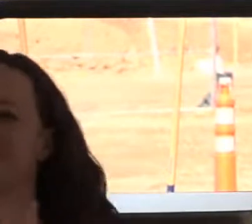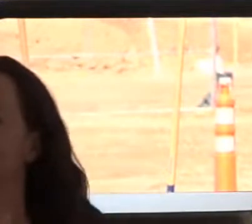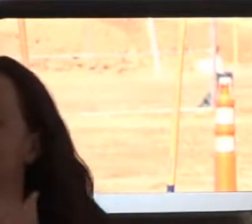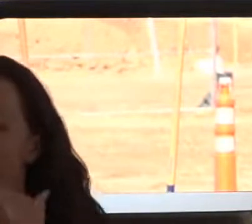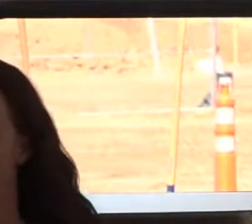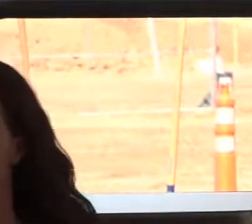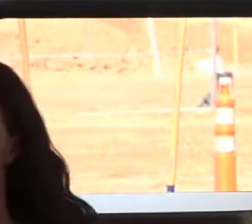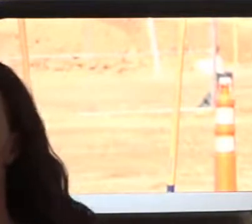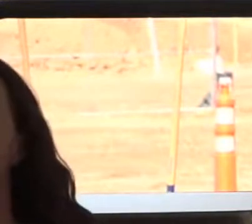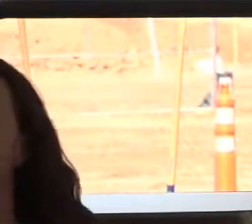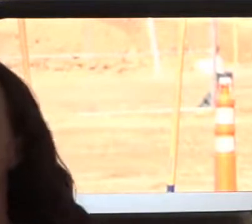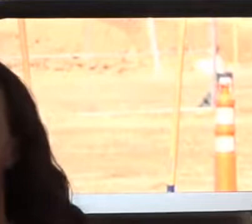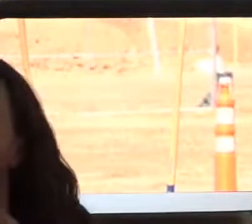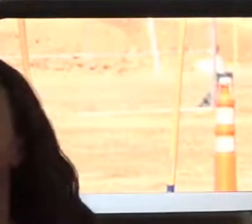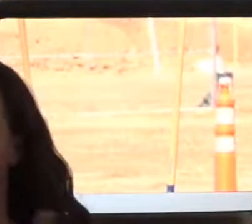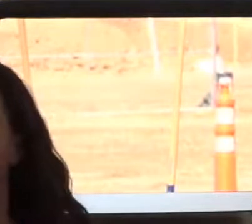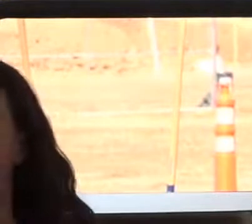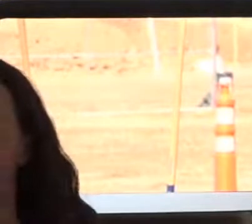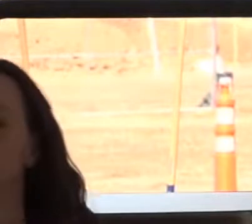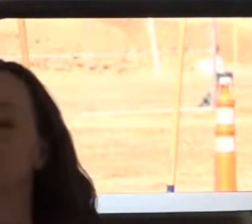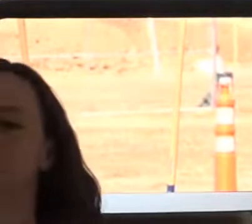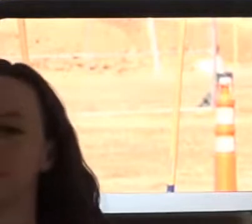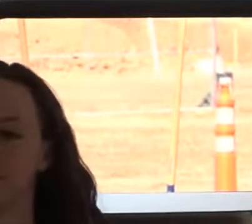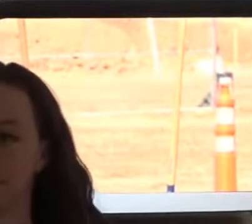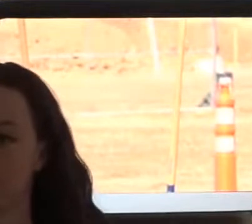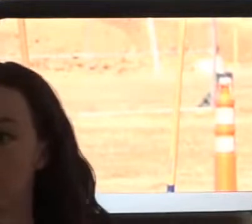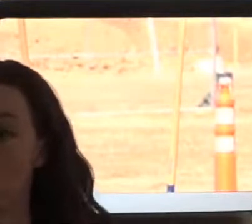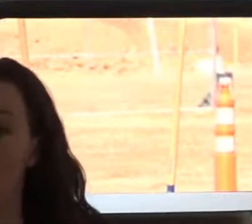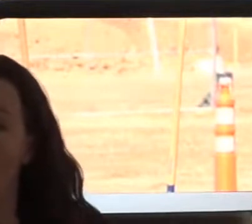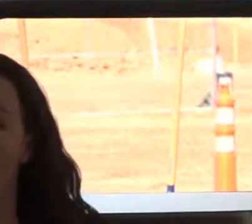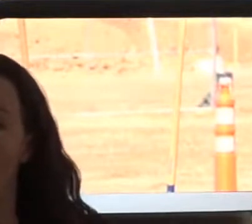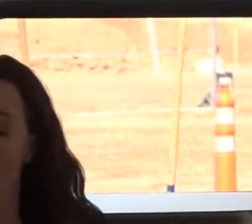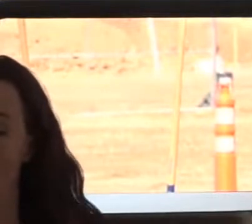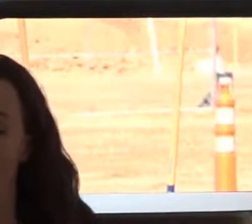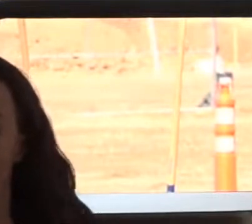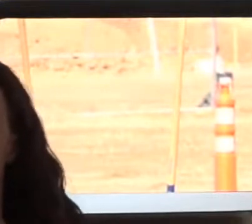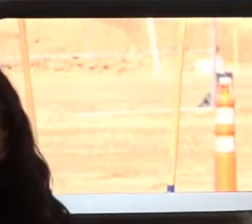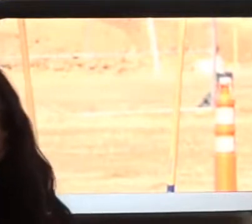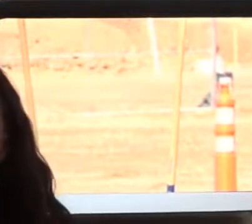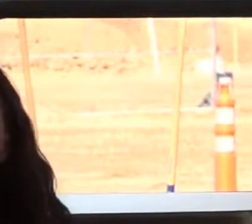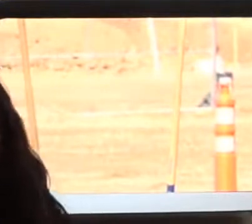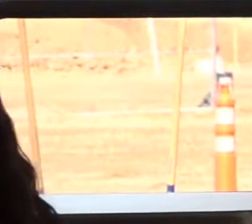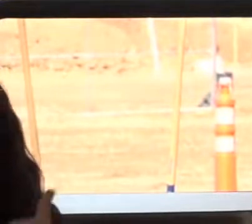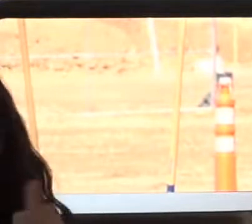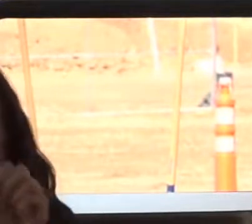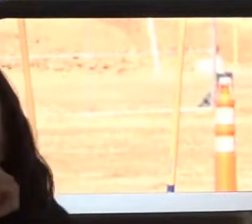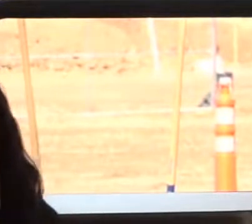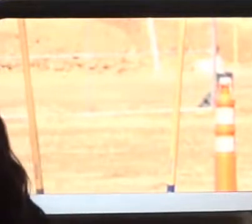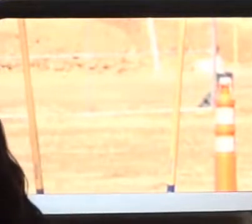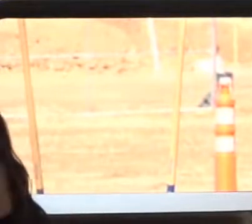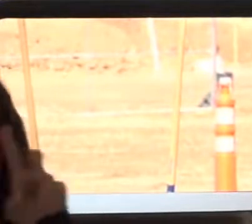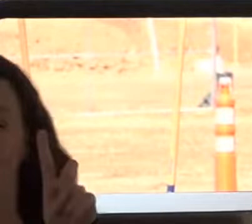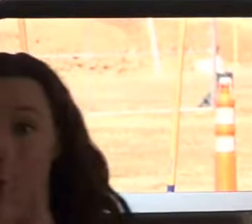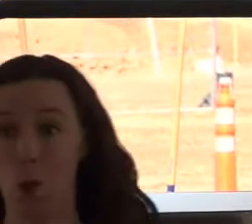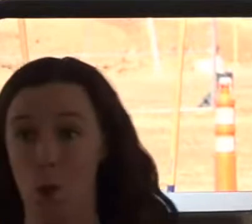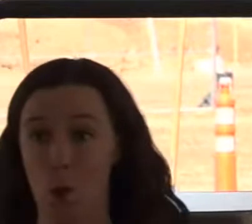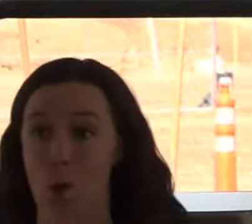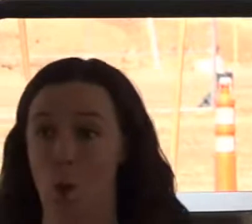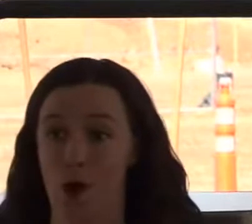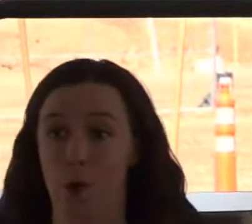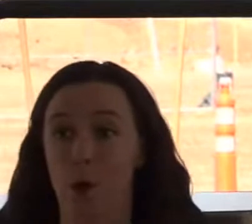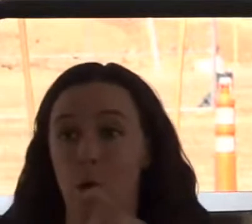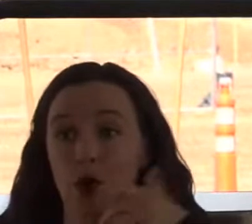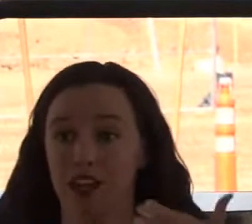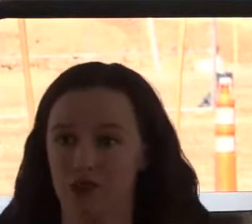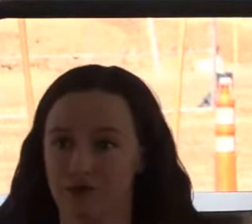facilities all around. I also had the pleasure of introducing my fellow State Center Community College board members who are with us